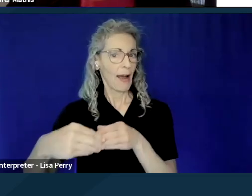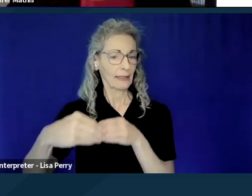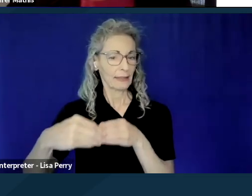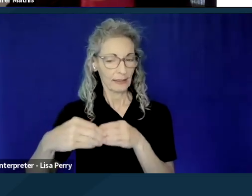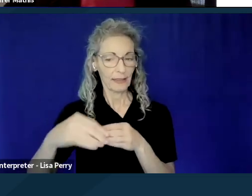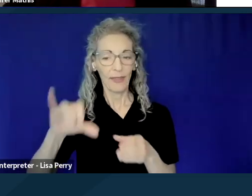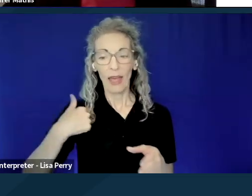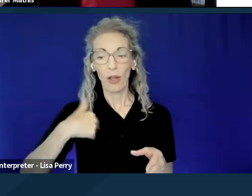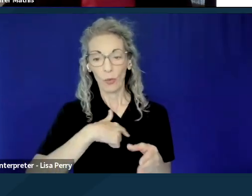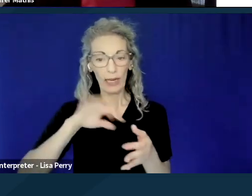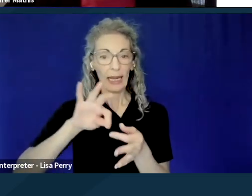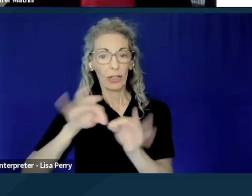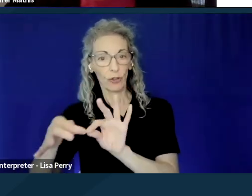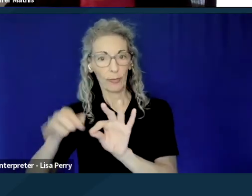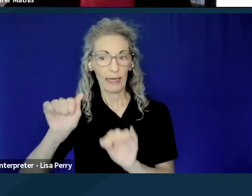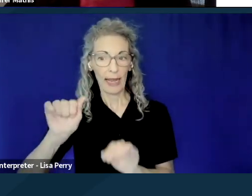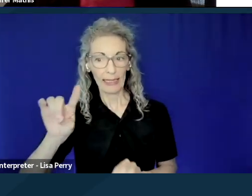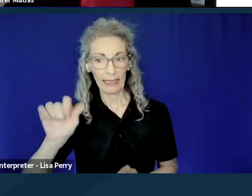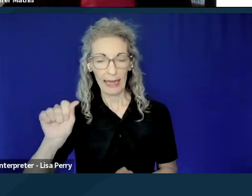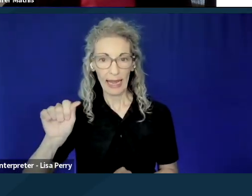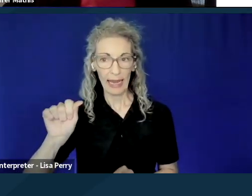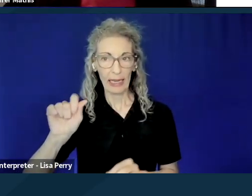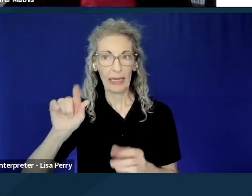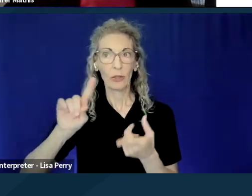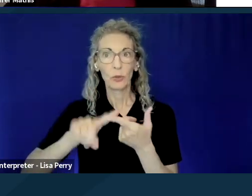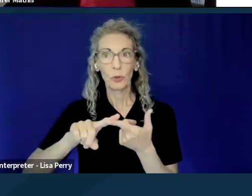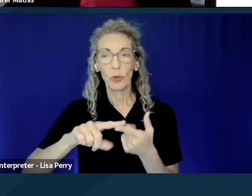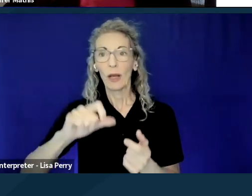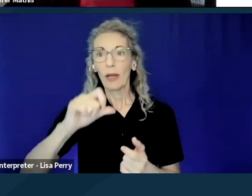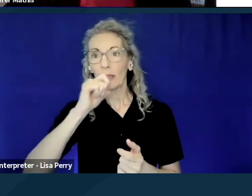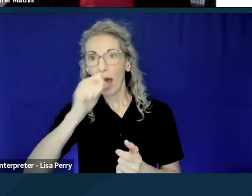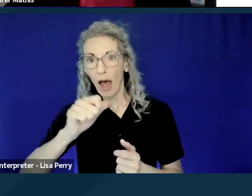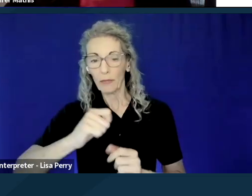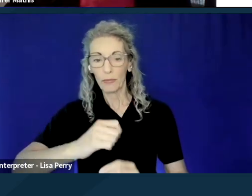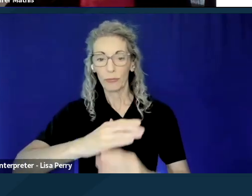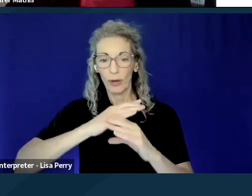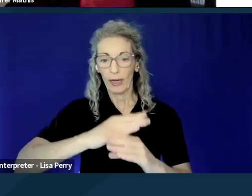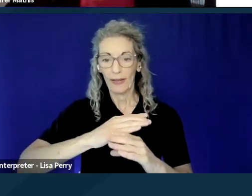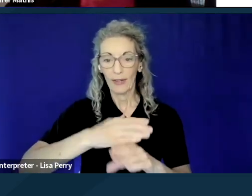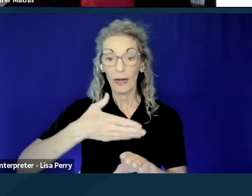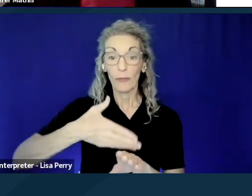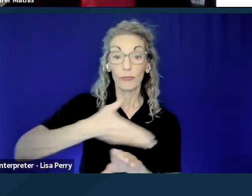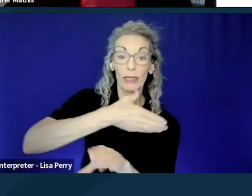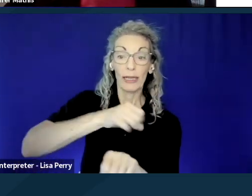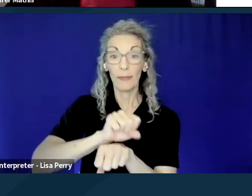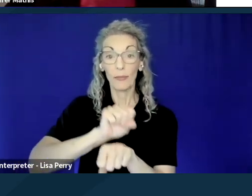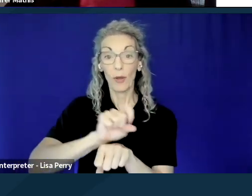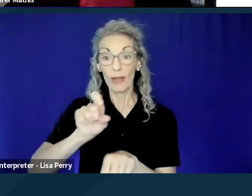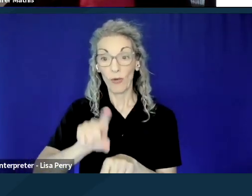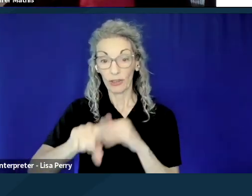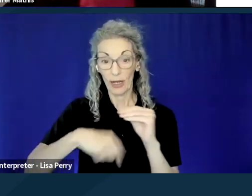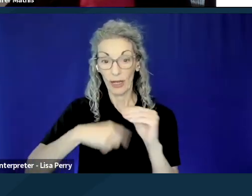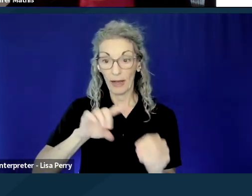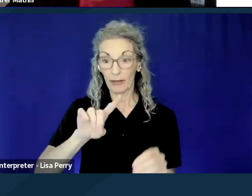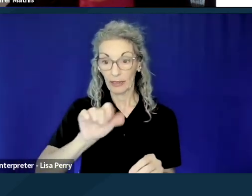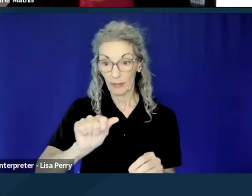interpret the ADA to not prohibit pre-employment questions about disability if it's part of a